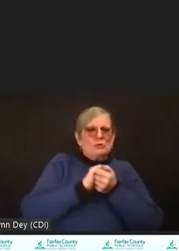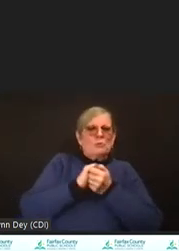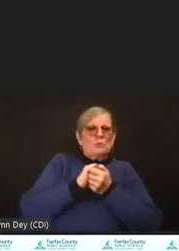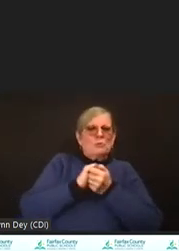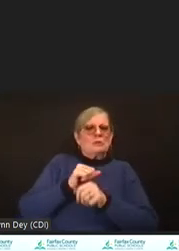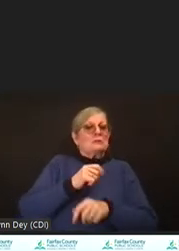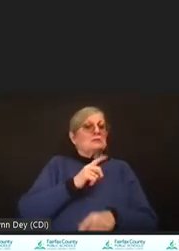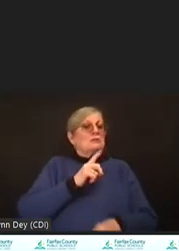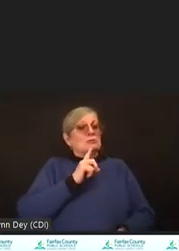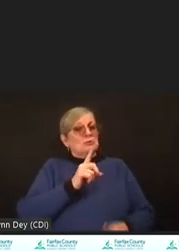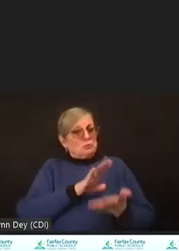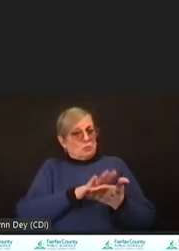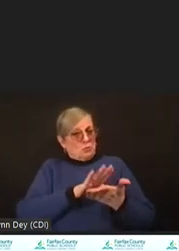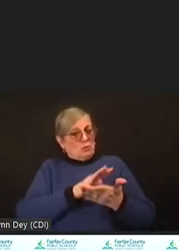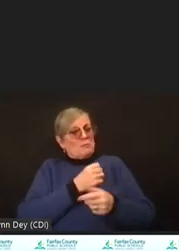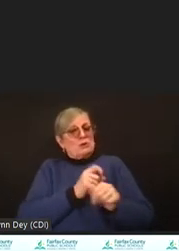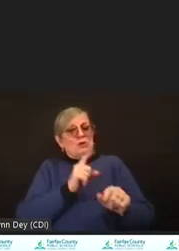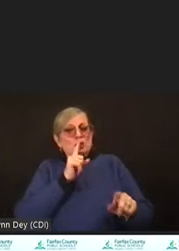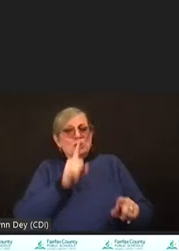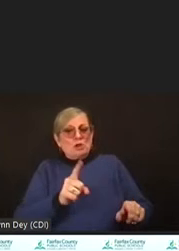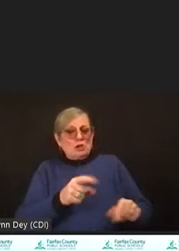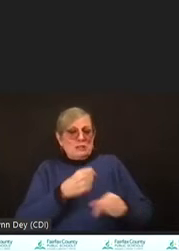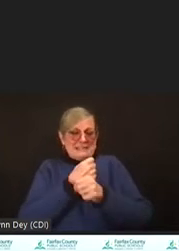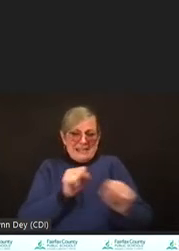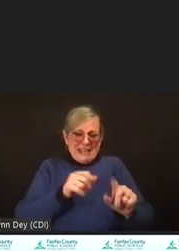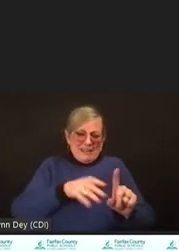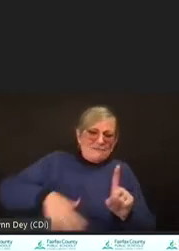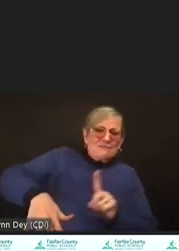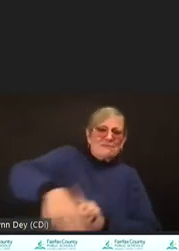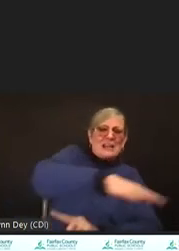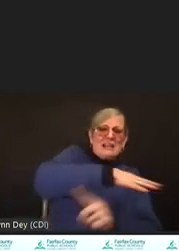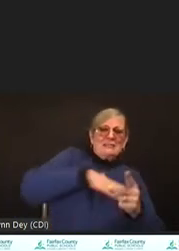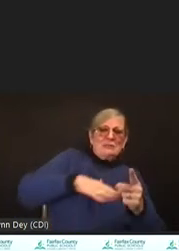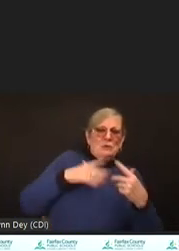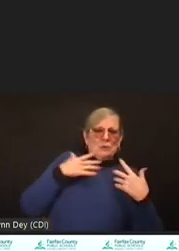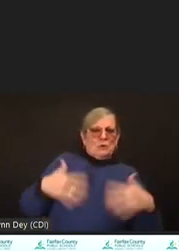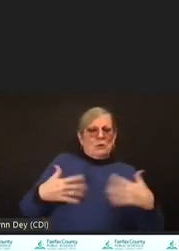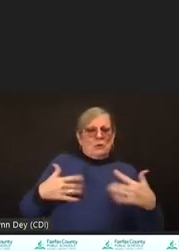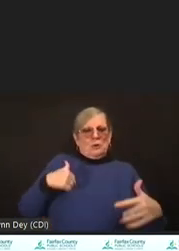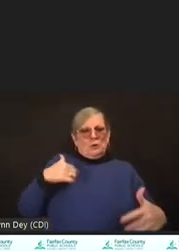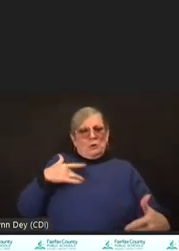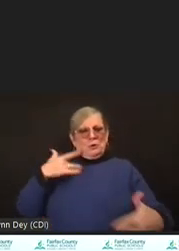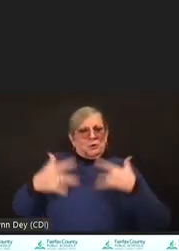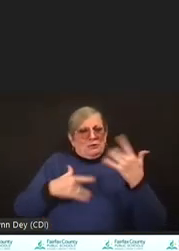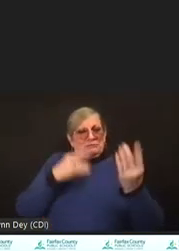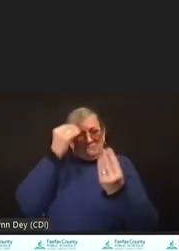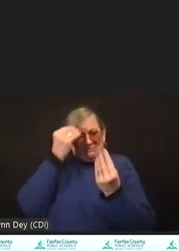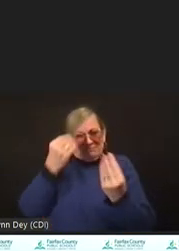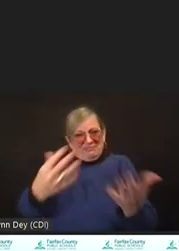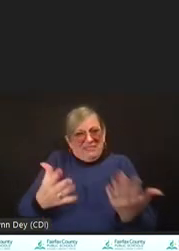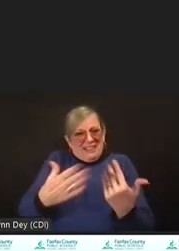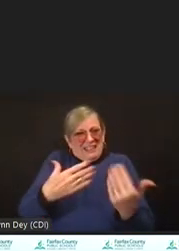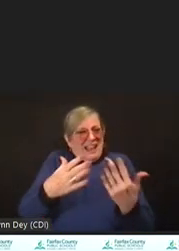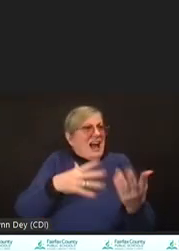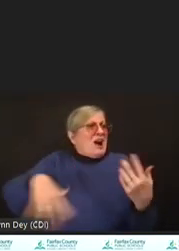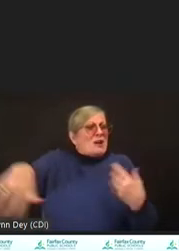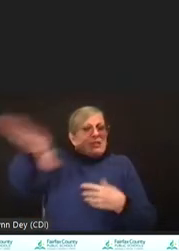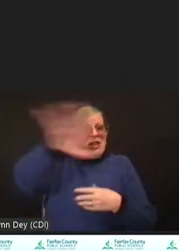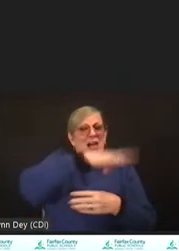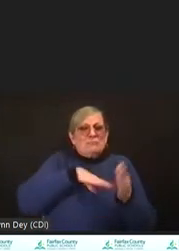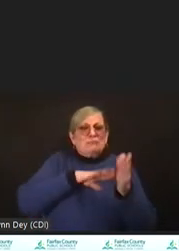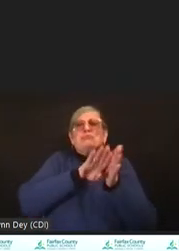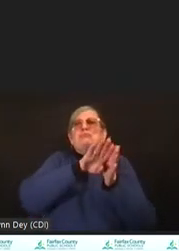environment for all. And again, we're excited that we're able to report that despite the surge in cases that we've seen in our community. And